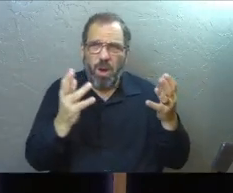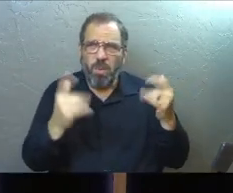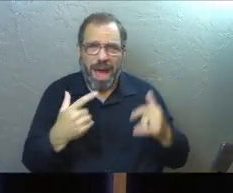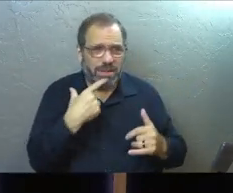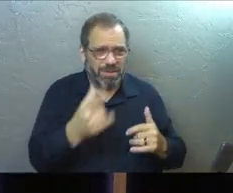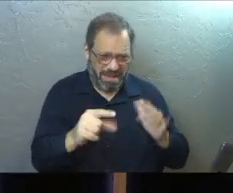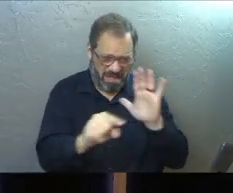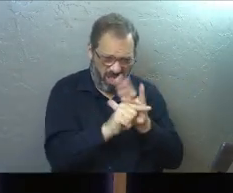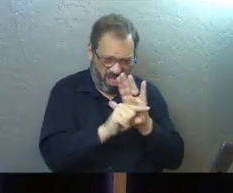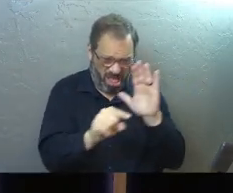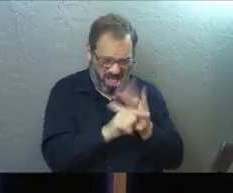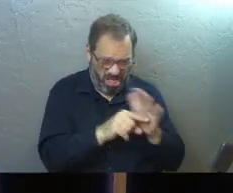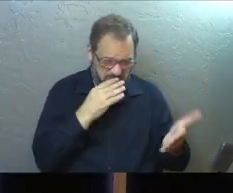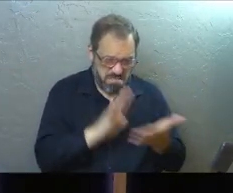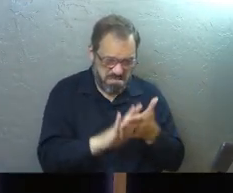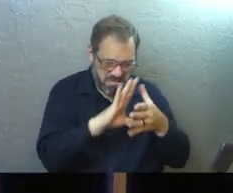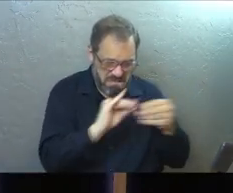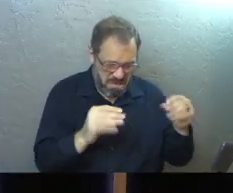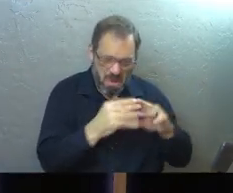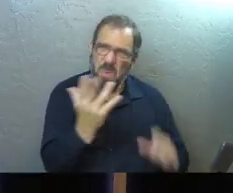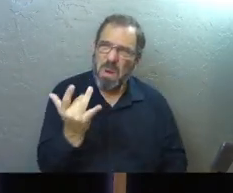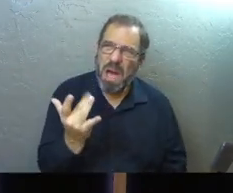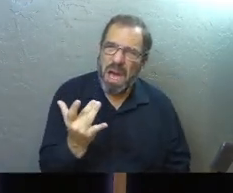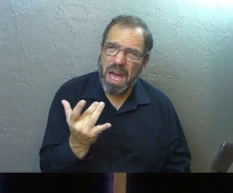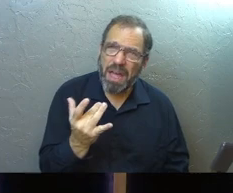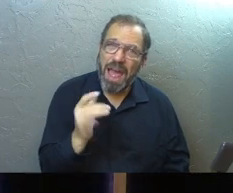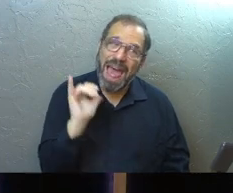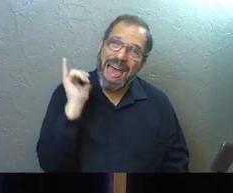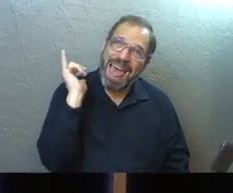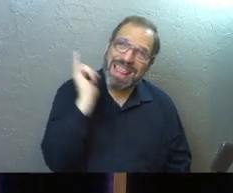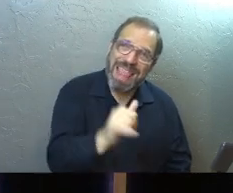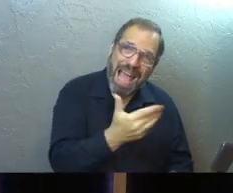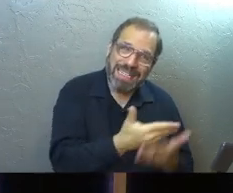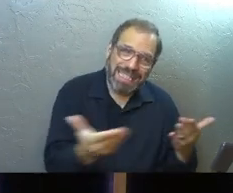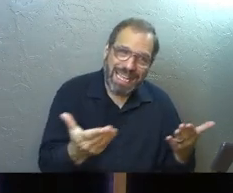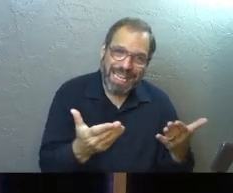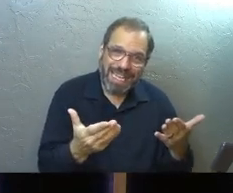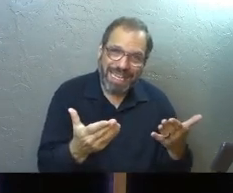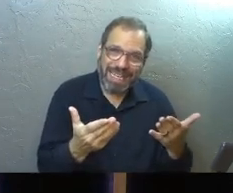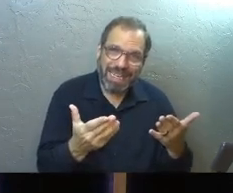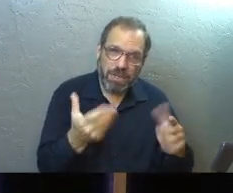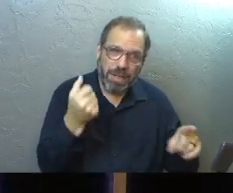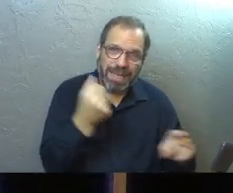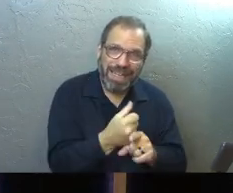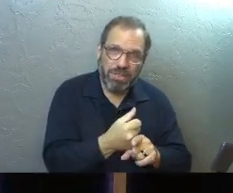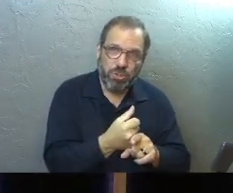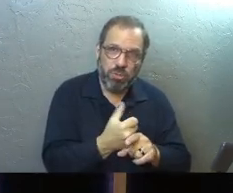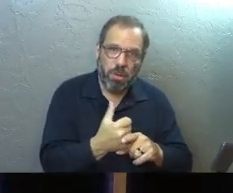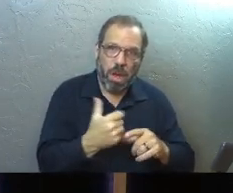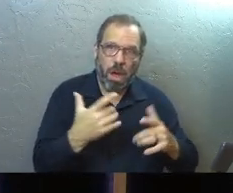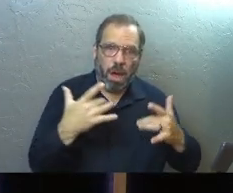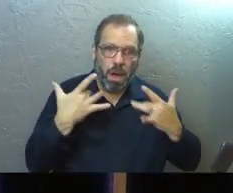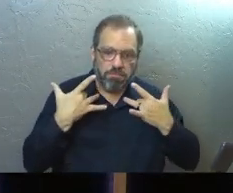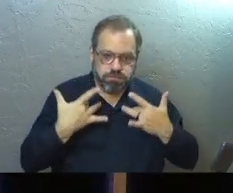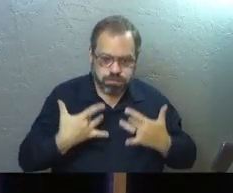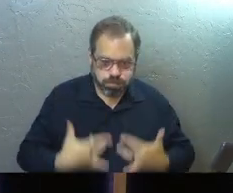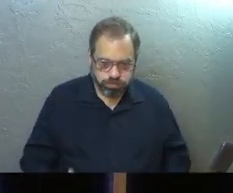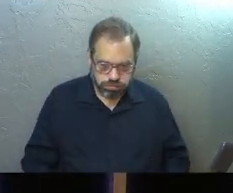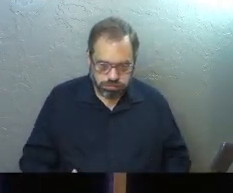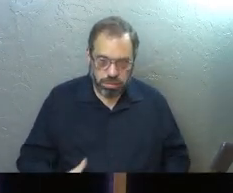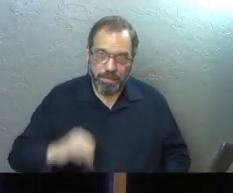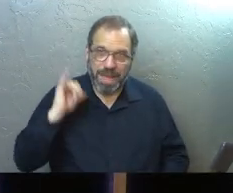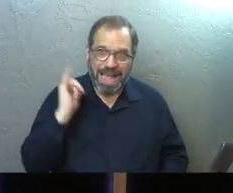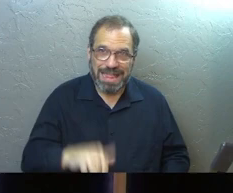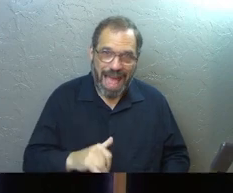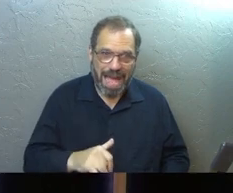you tell all that negative, bad stuff? Because that's the stuff that got you to rock bottom. And that's the